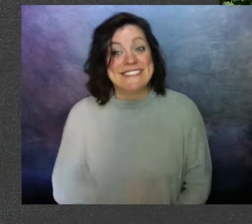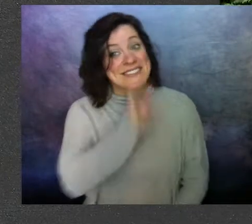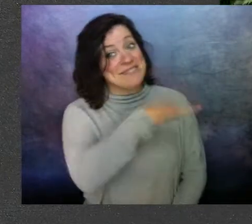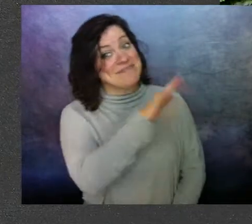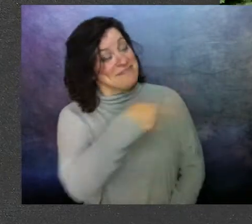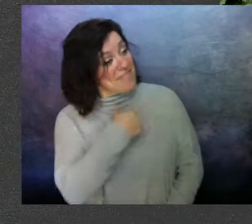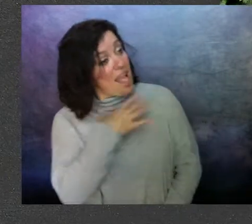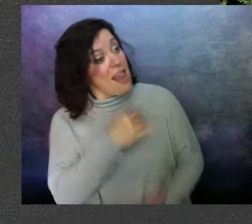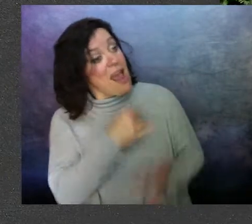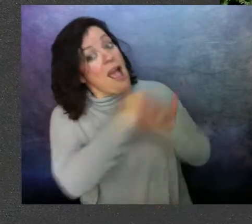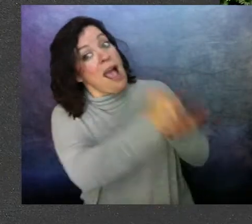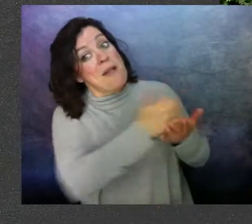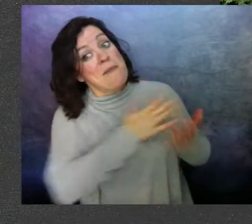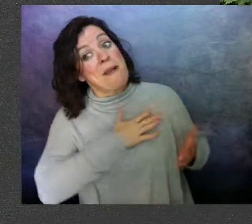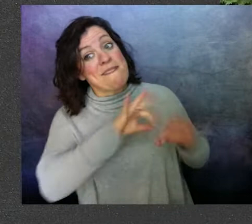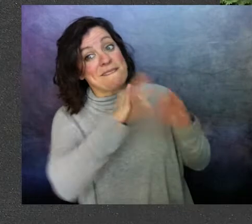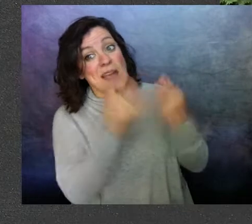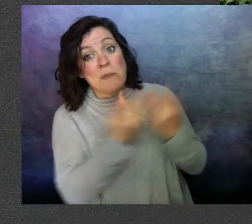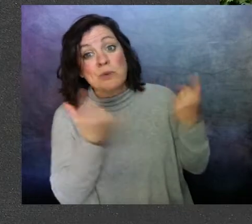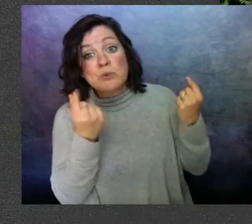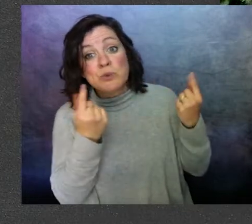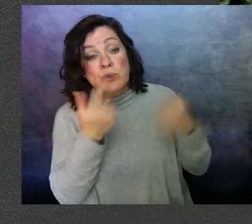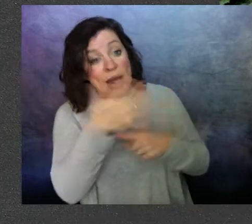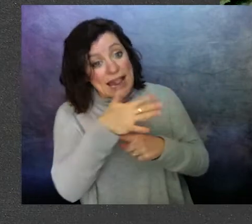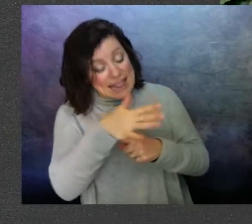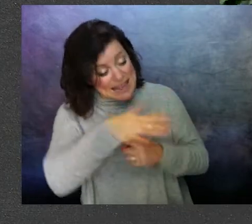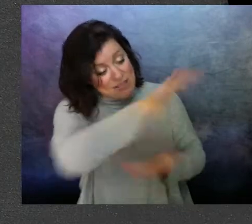I like to help my family by raking leaves.